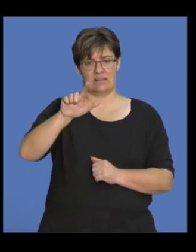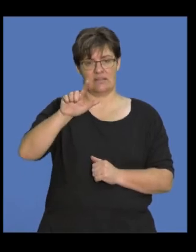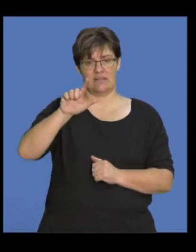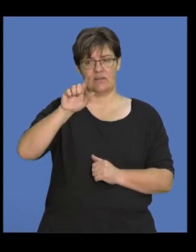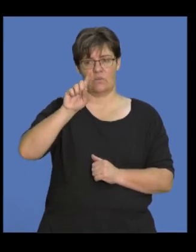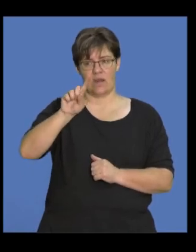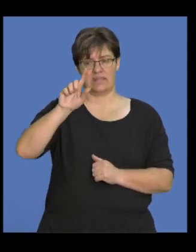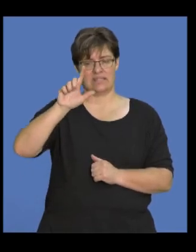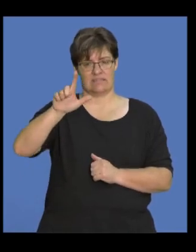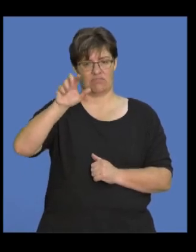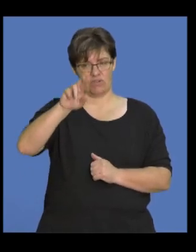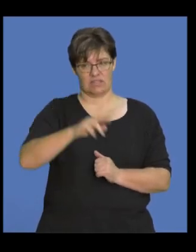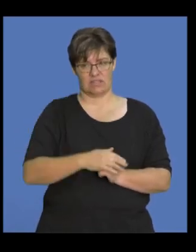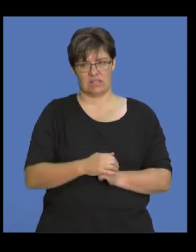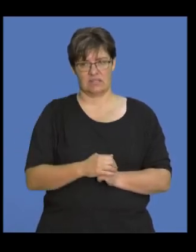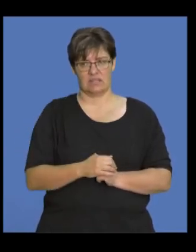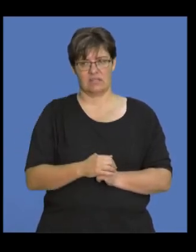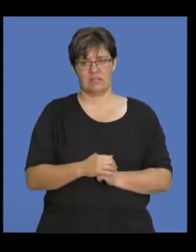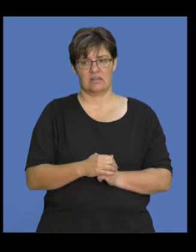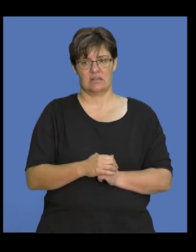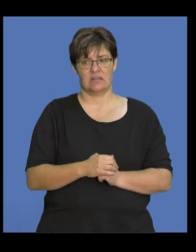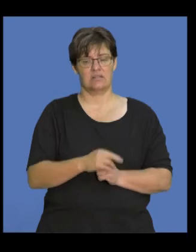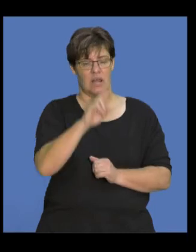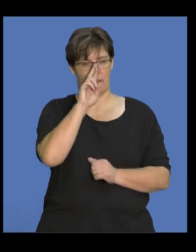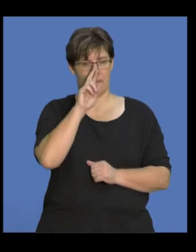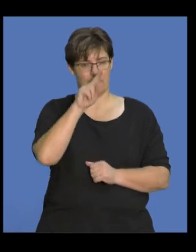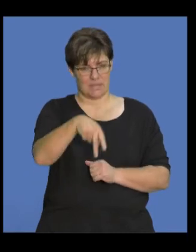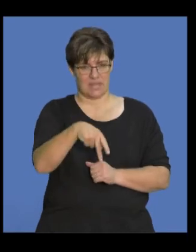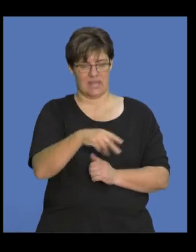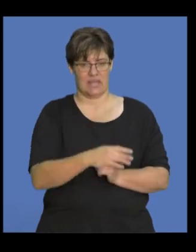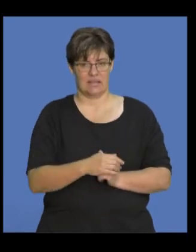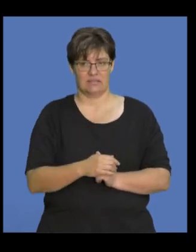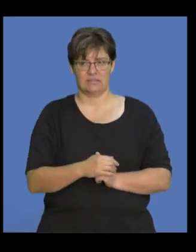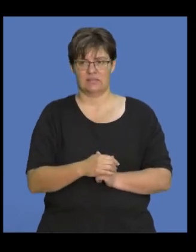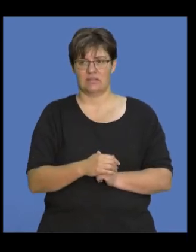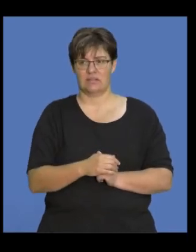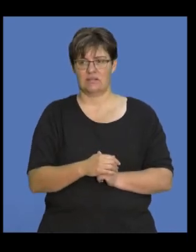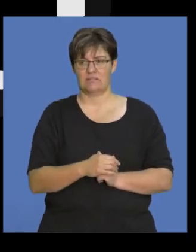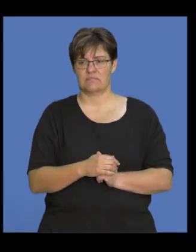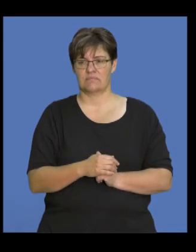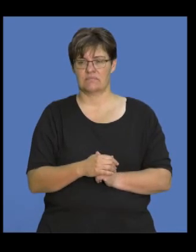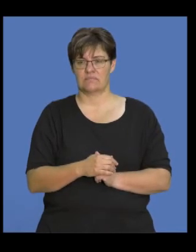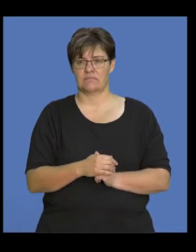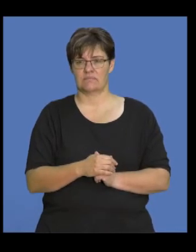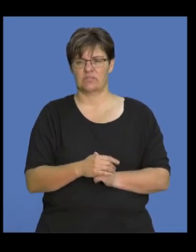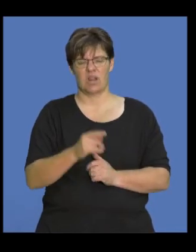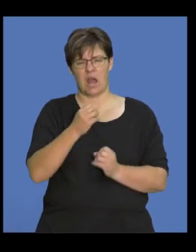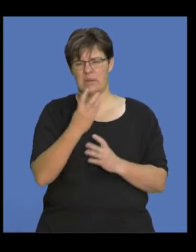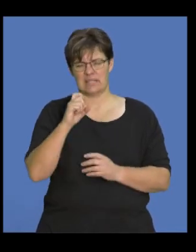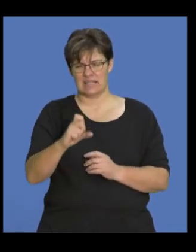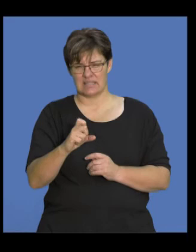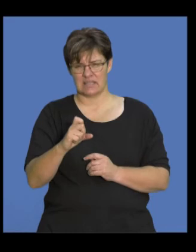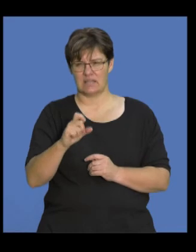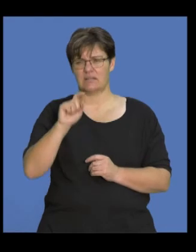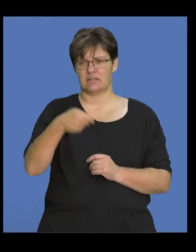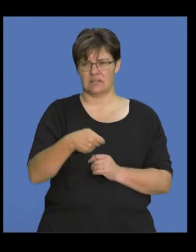485,717 rands, and that's the P value. And this has a couple of cents with it,